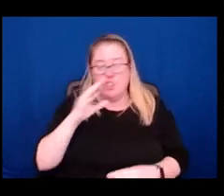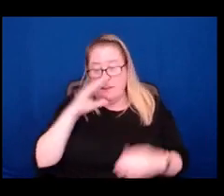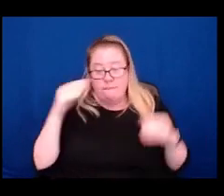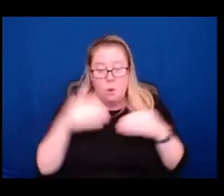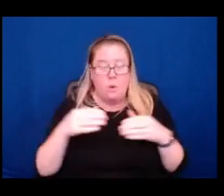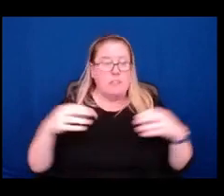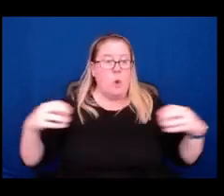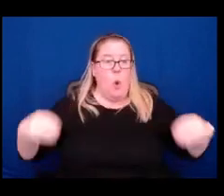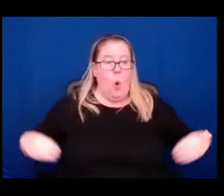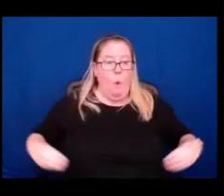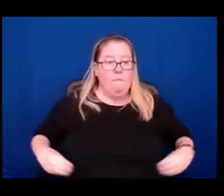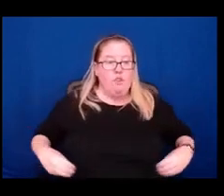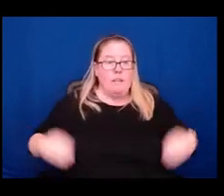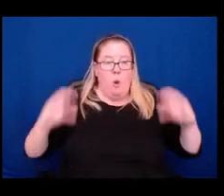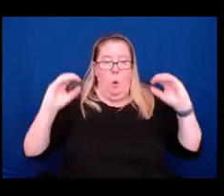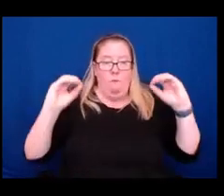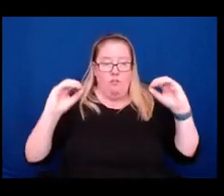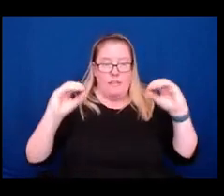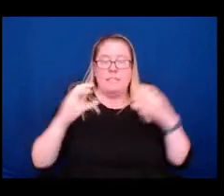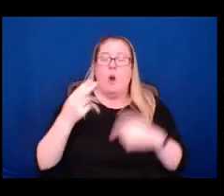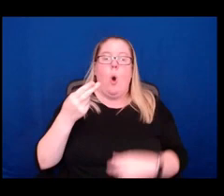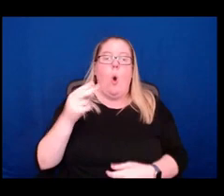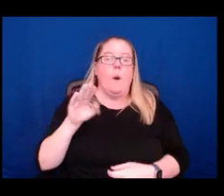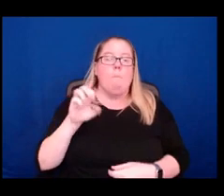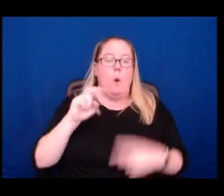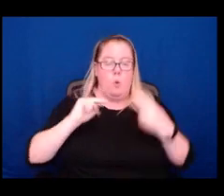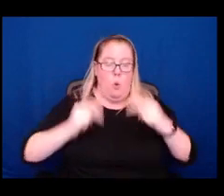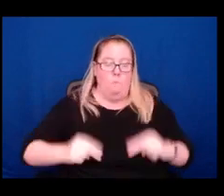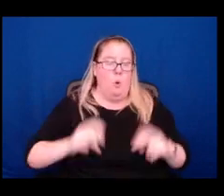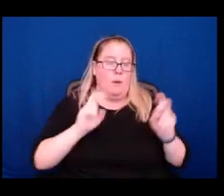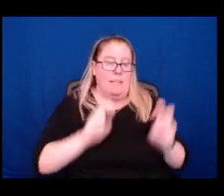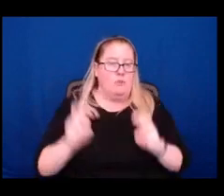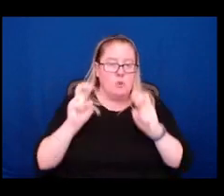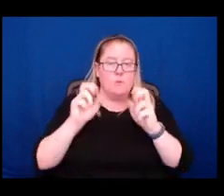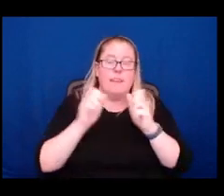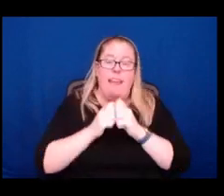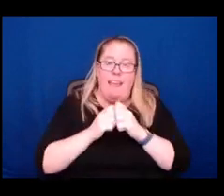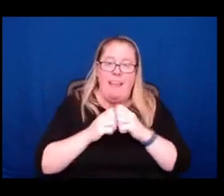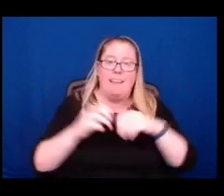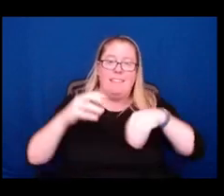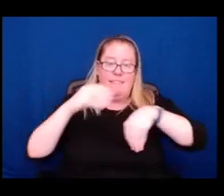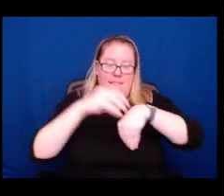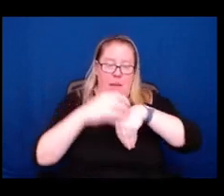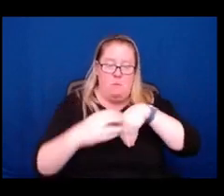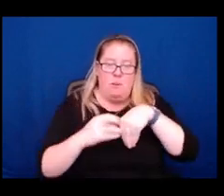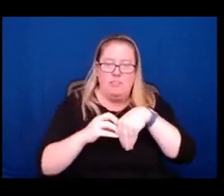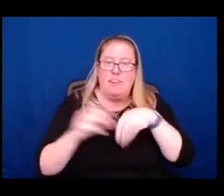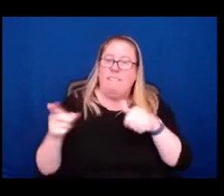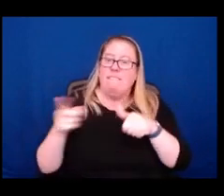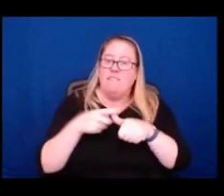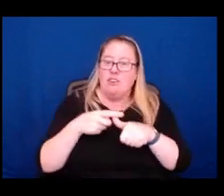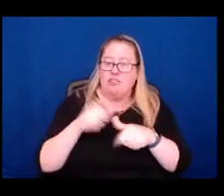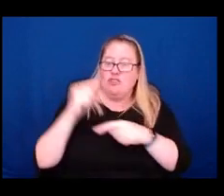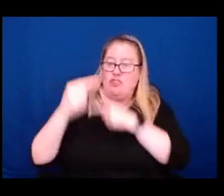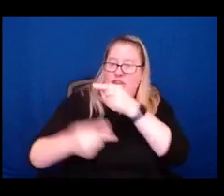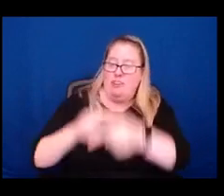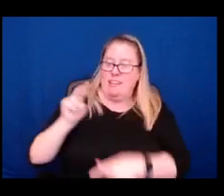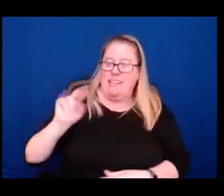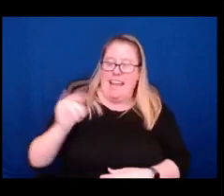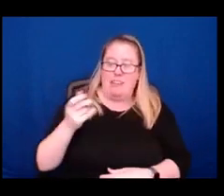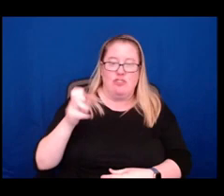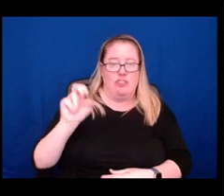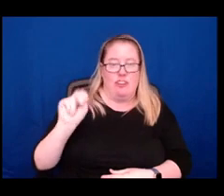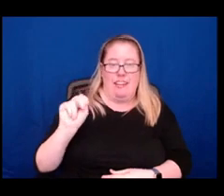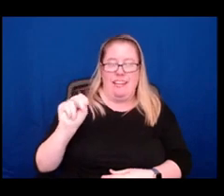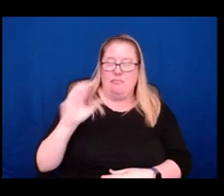hormone issues, and other reproductive diagnoses like uterine fibroids. She's a first-generation Nigerian, and Dr. Yenny is passionate